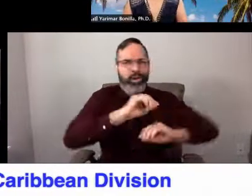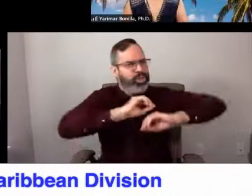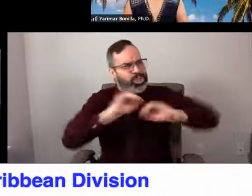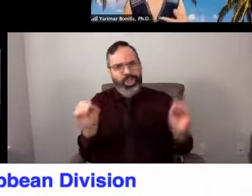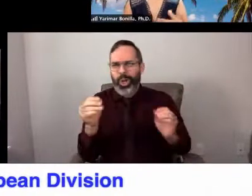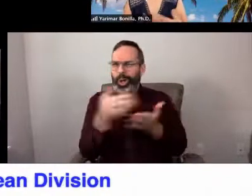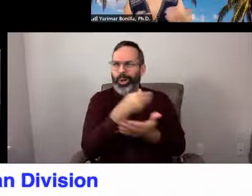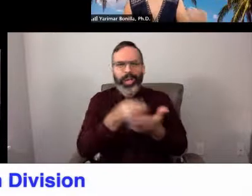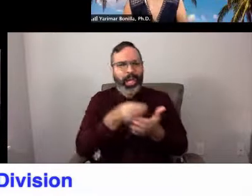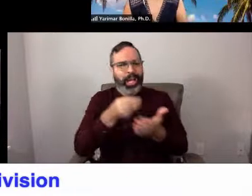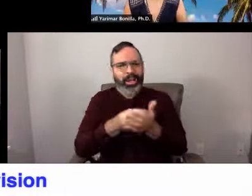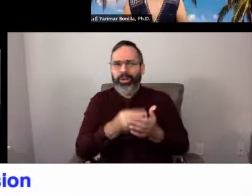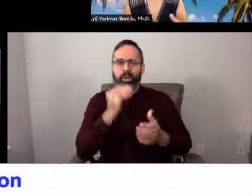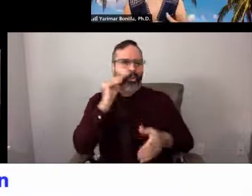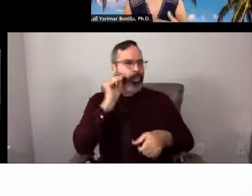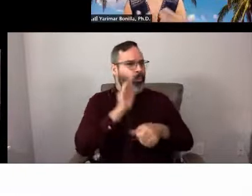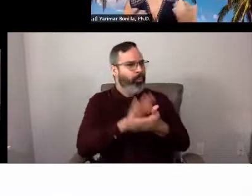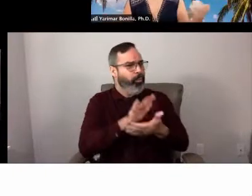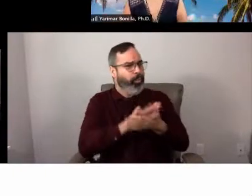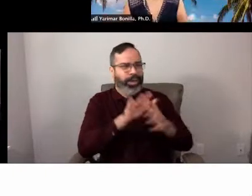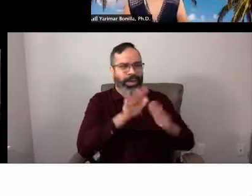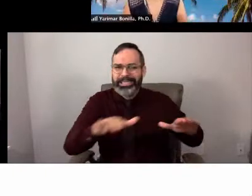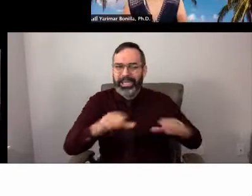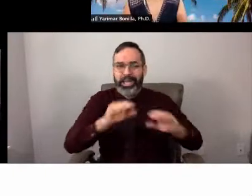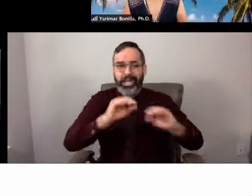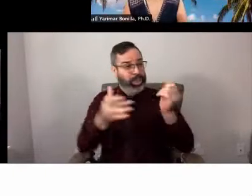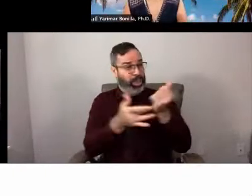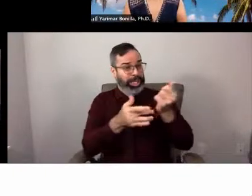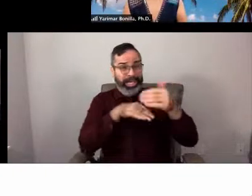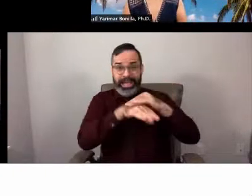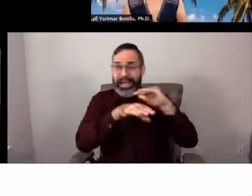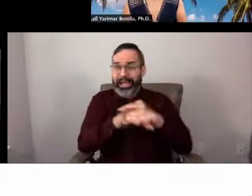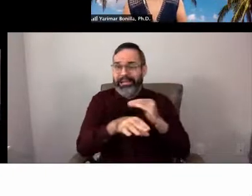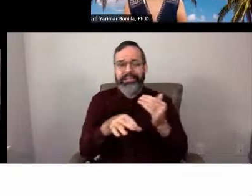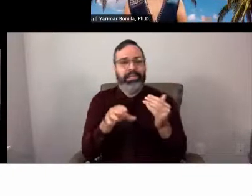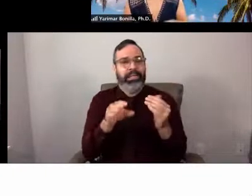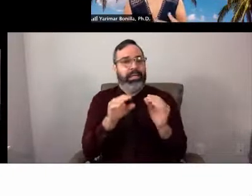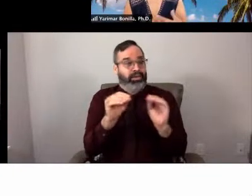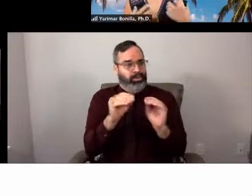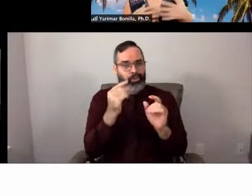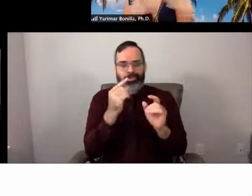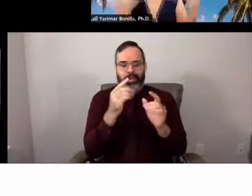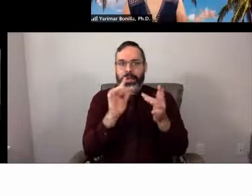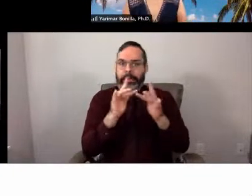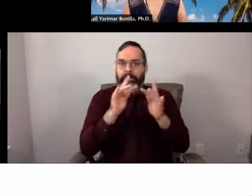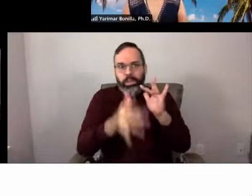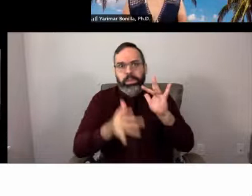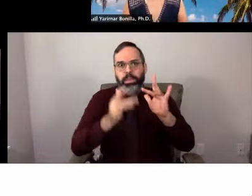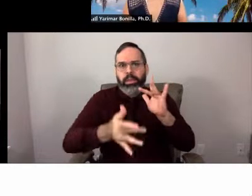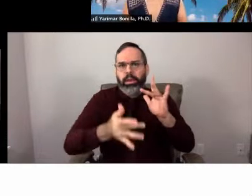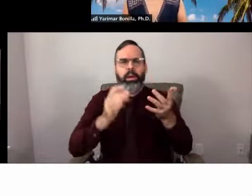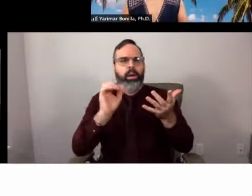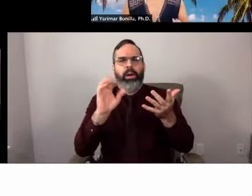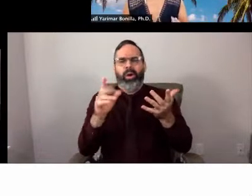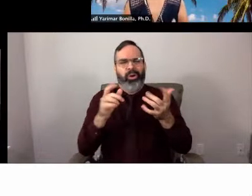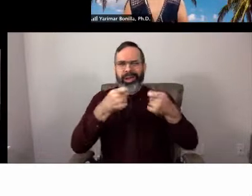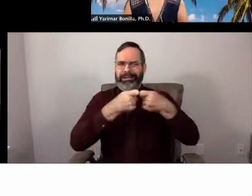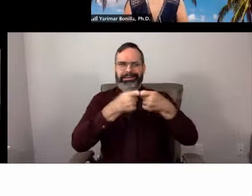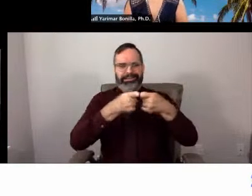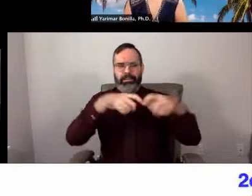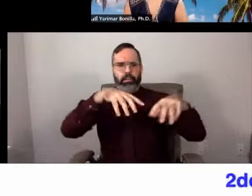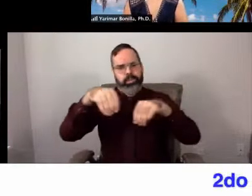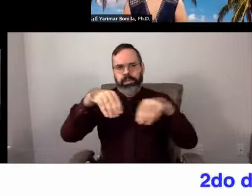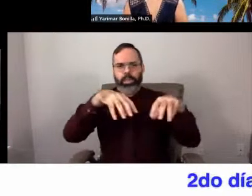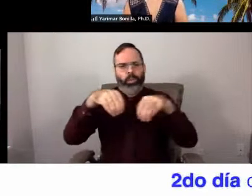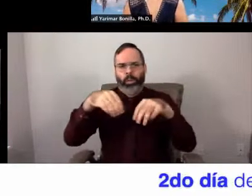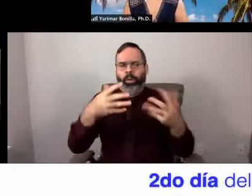their kids, who might not have that technology, who don't have appropriate internet or even stable electricity to do so? So